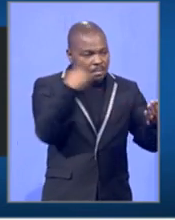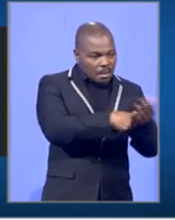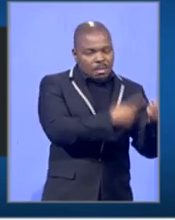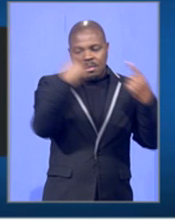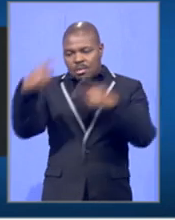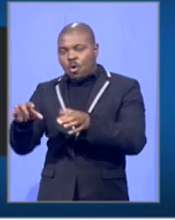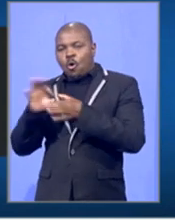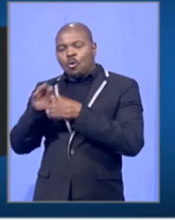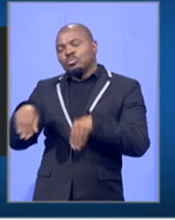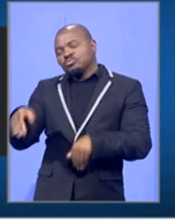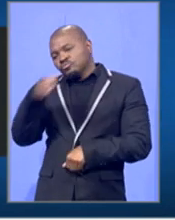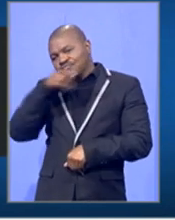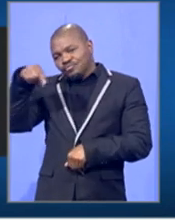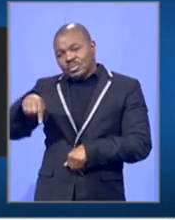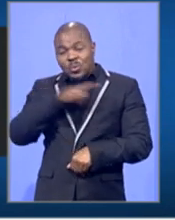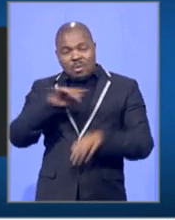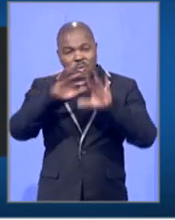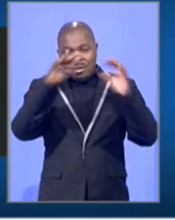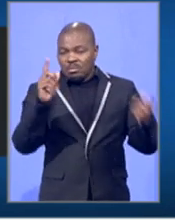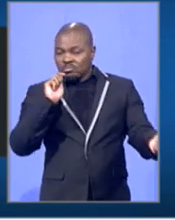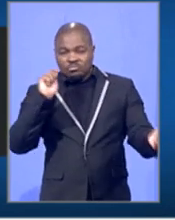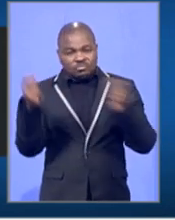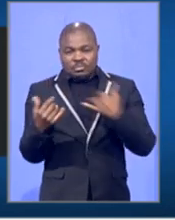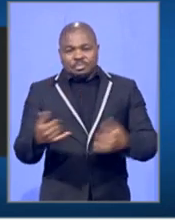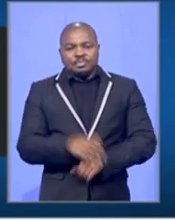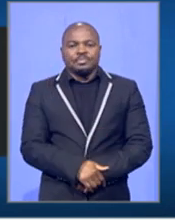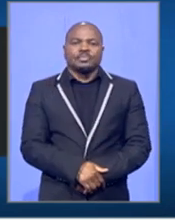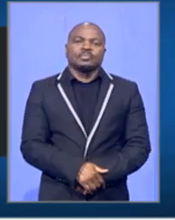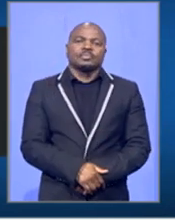ka magae le fase le fetogile.